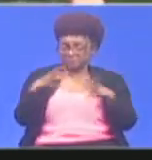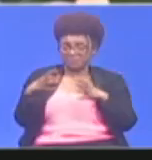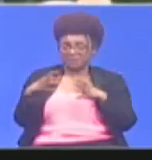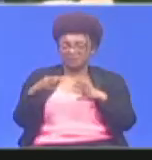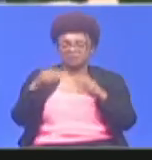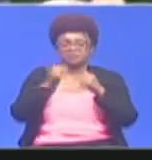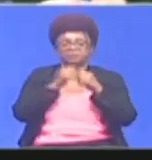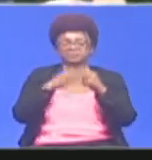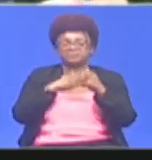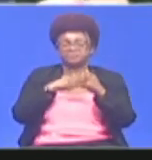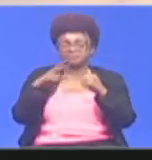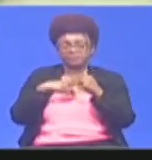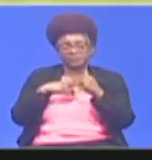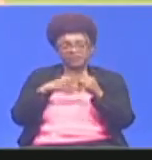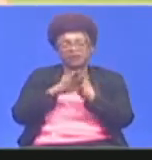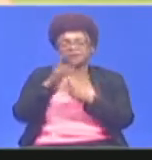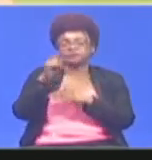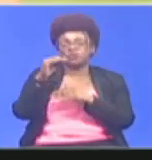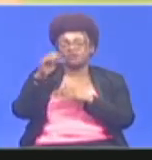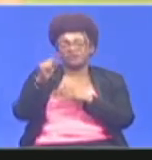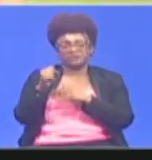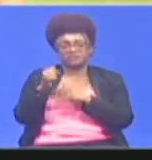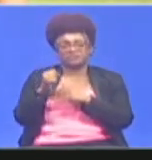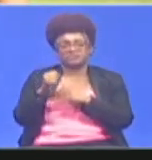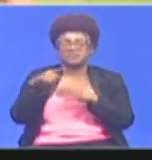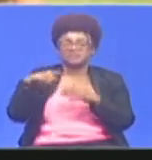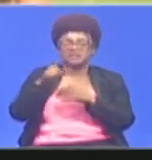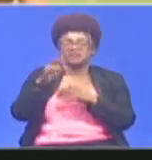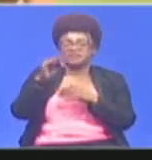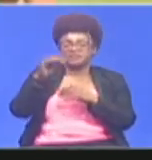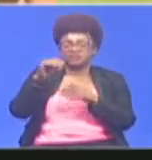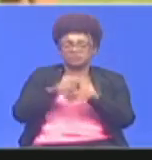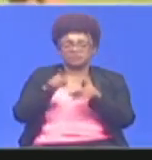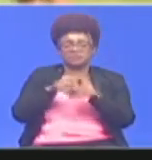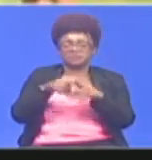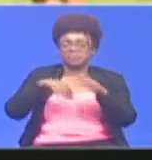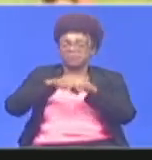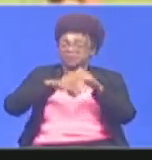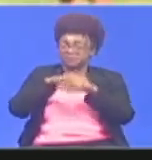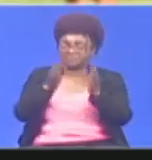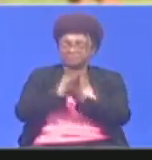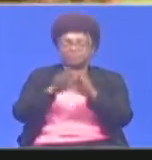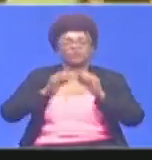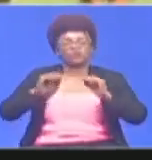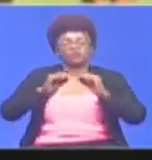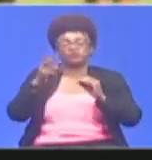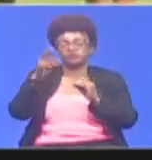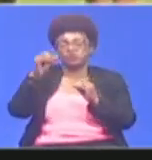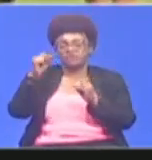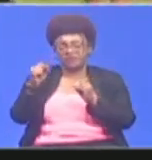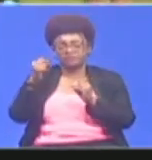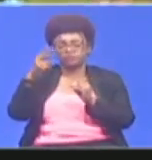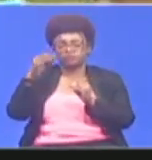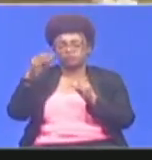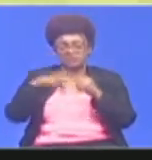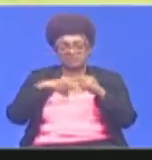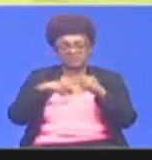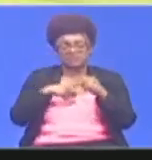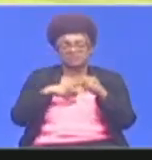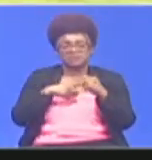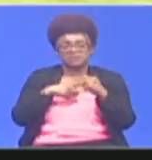1997 and 2005. He also led Fiji as a player coach to the 2005-2006 Sevens World Series